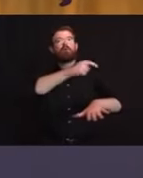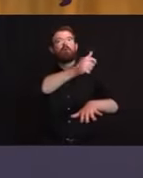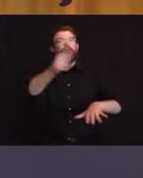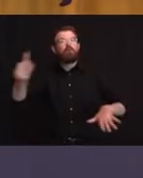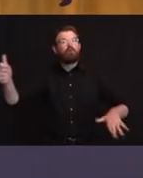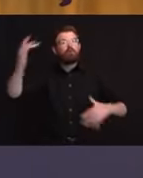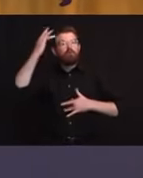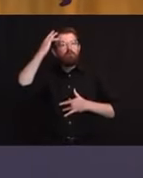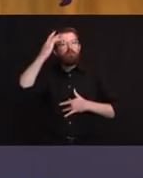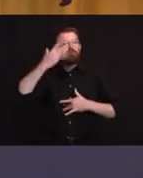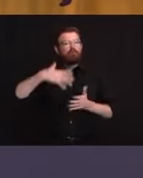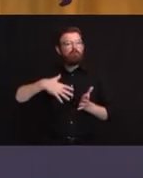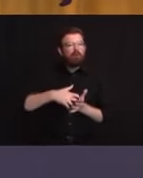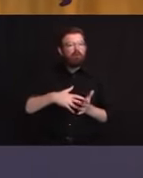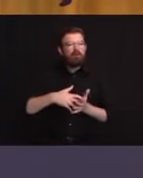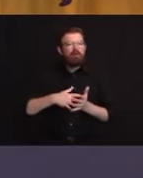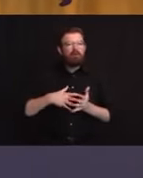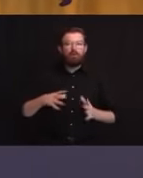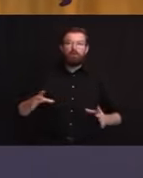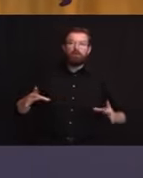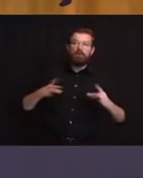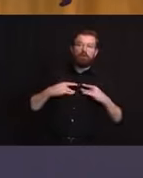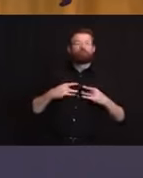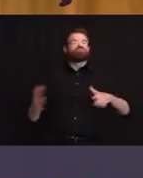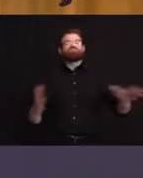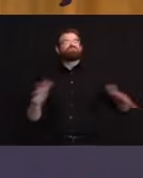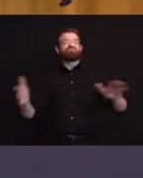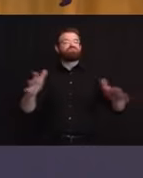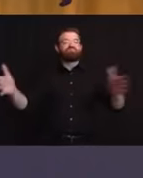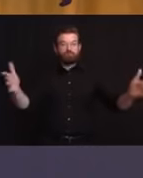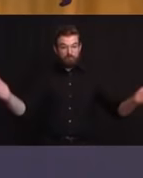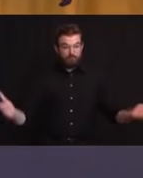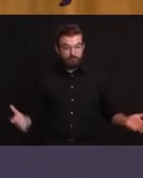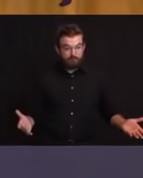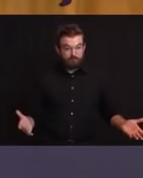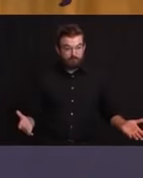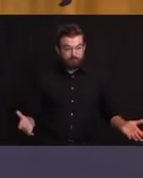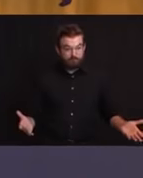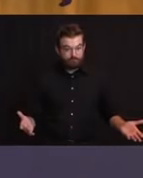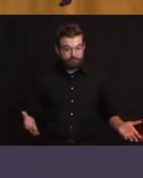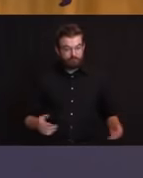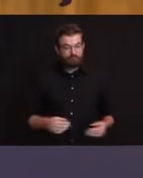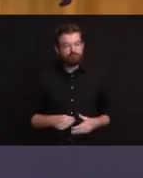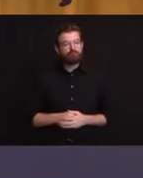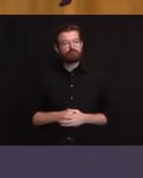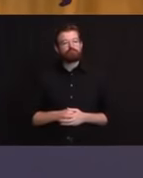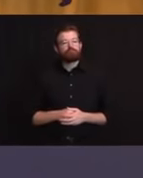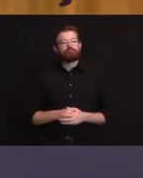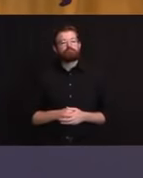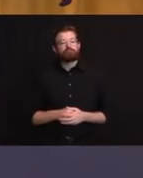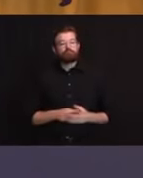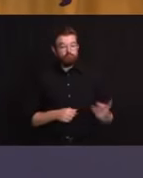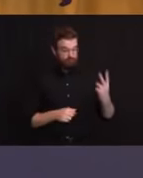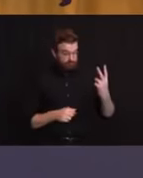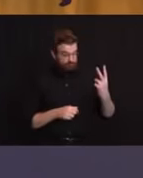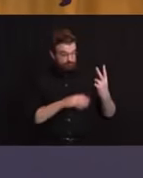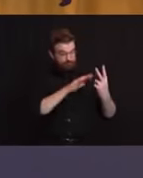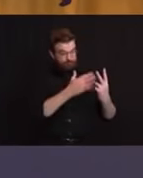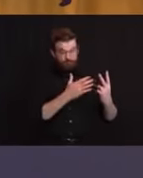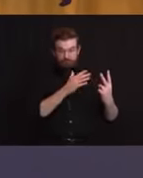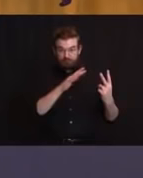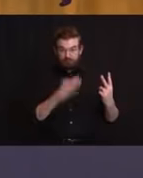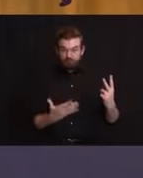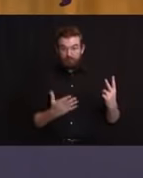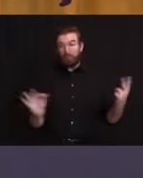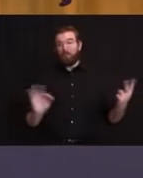so that's the important caveat I would put on that number. We mourn the loss of those 2 lives, but overwhelmingly that jumps